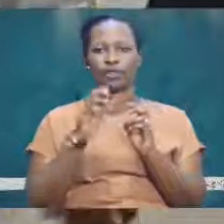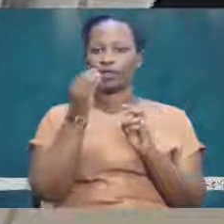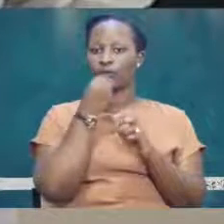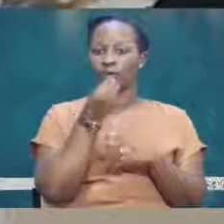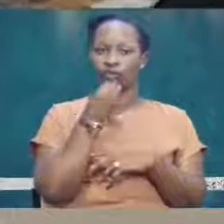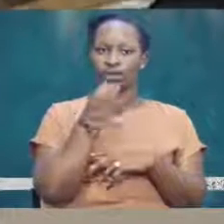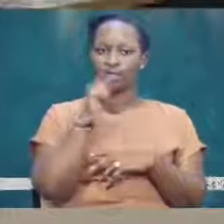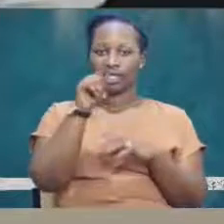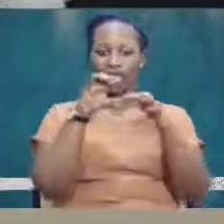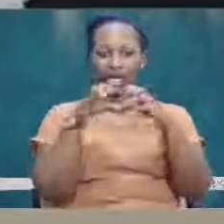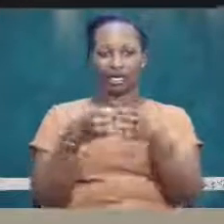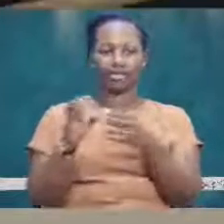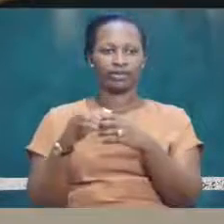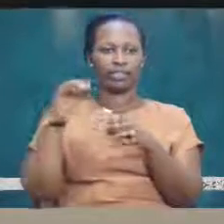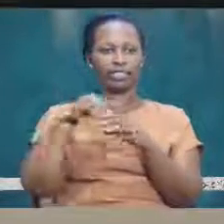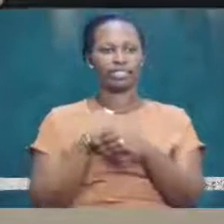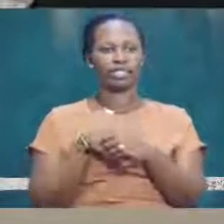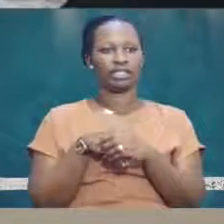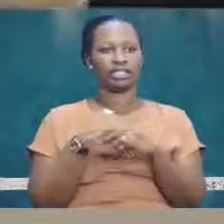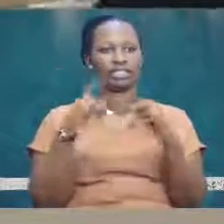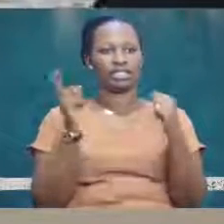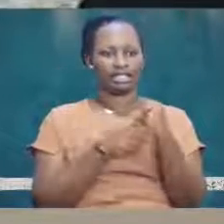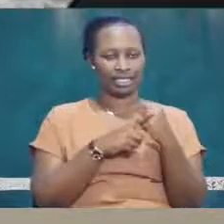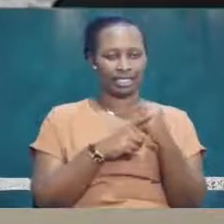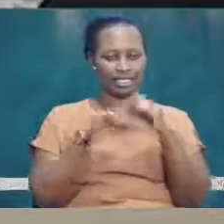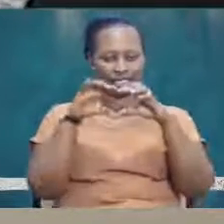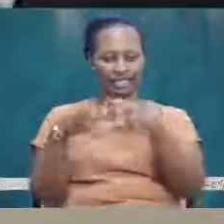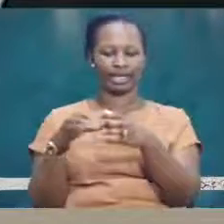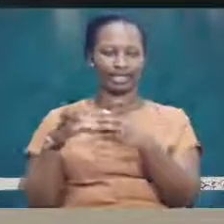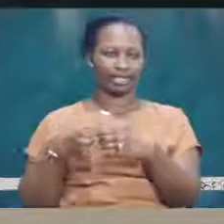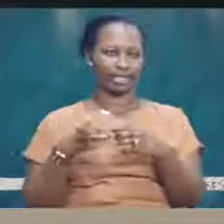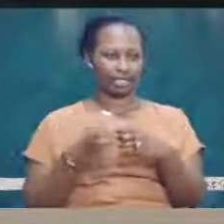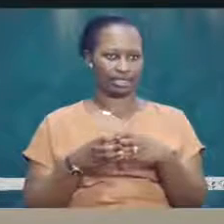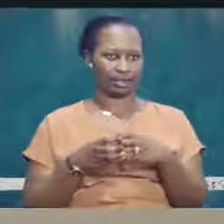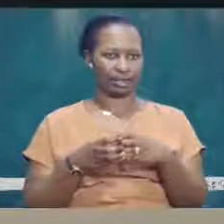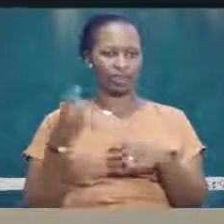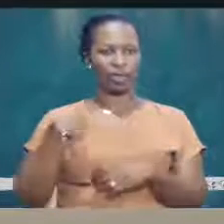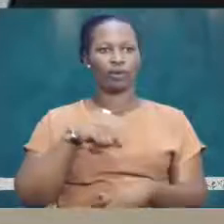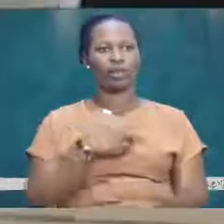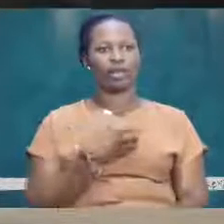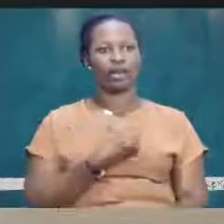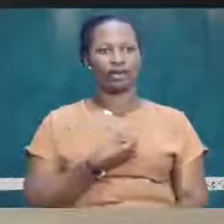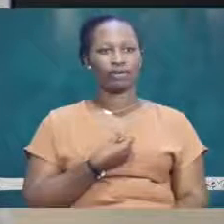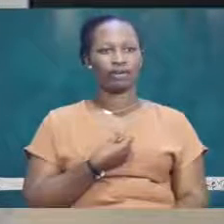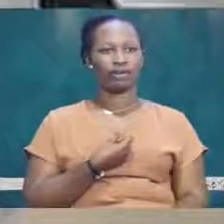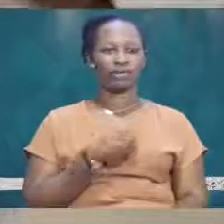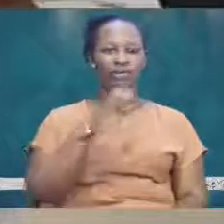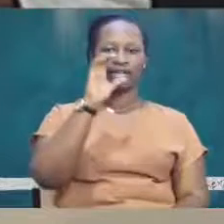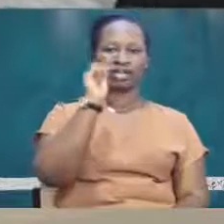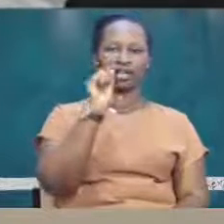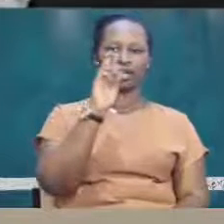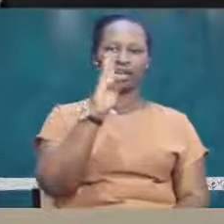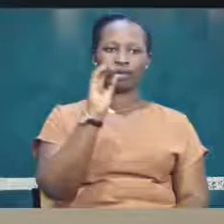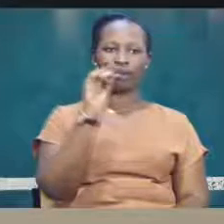nutrients, they are classified into 6 classes. We have